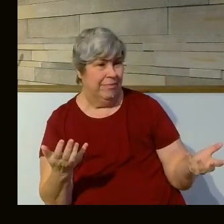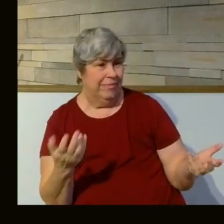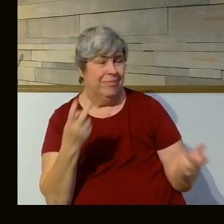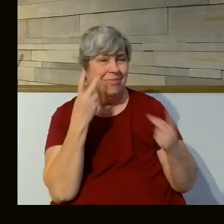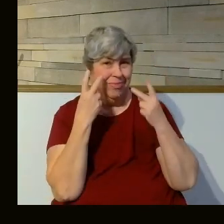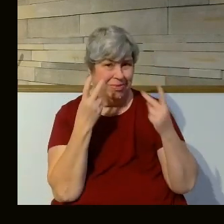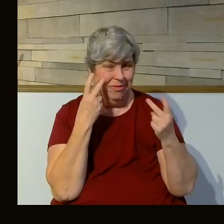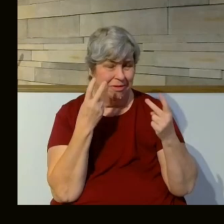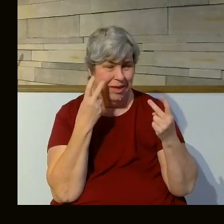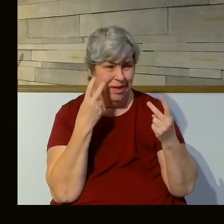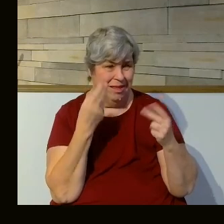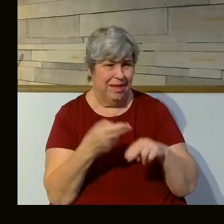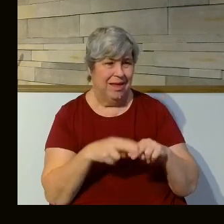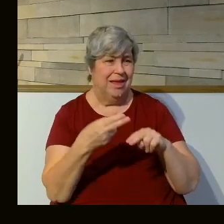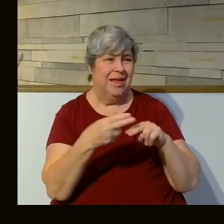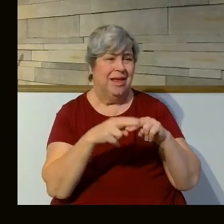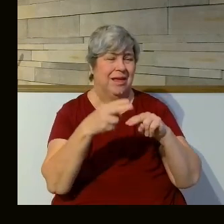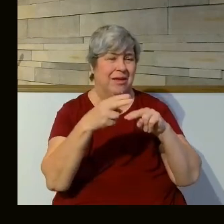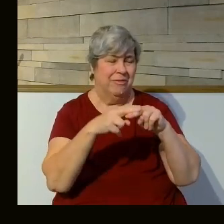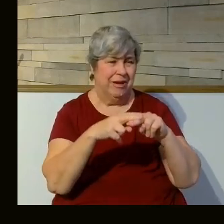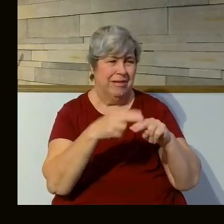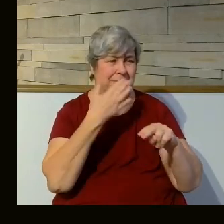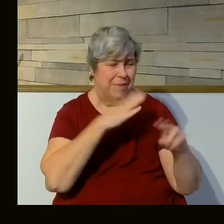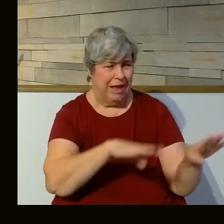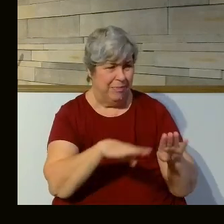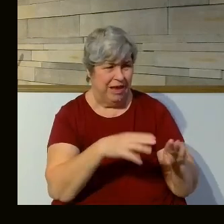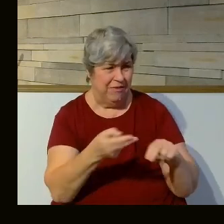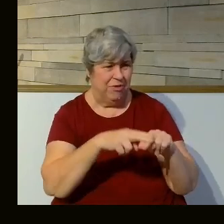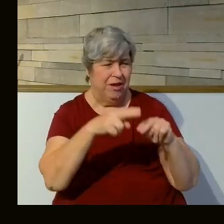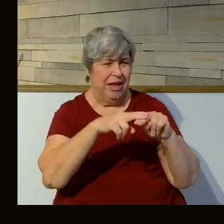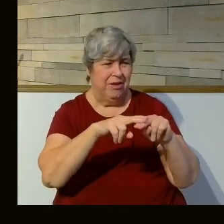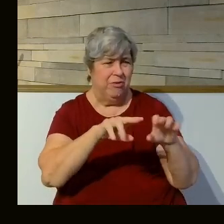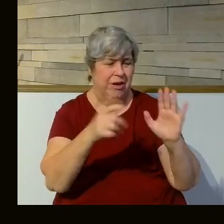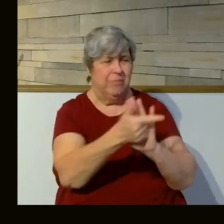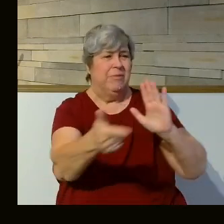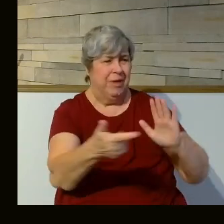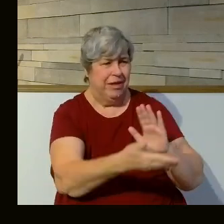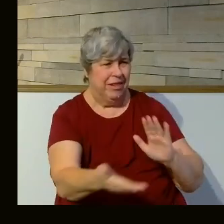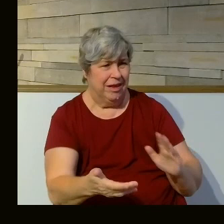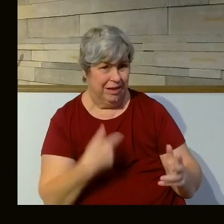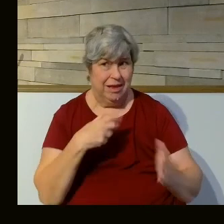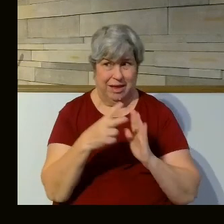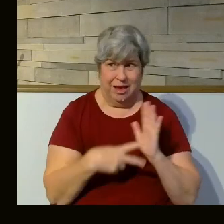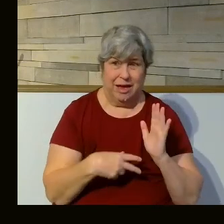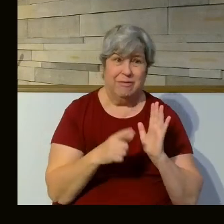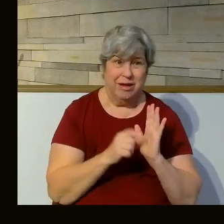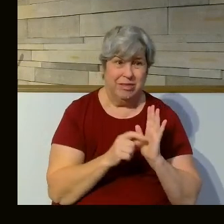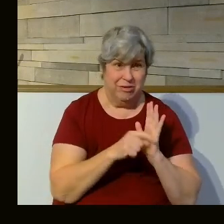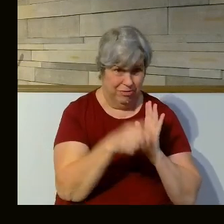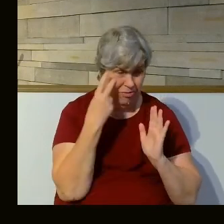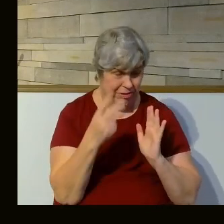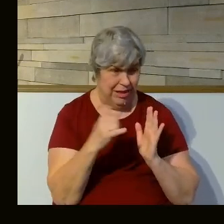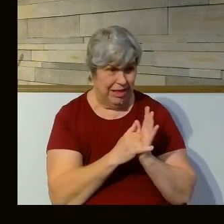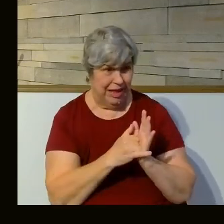we see increase in morality and an increase in crime? Isn't that what I'm reading in the news? Are you reading something else?